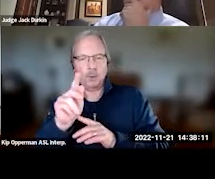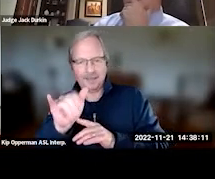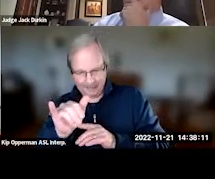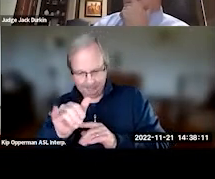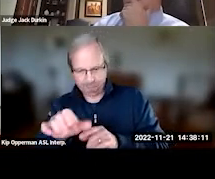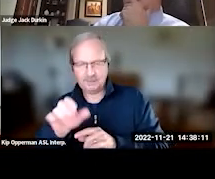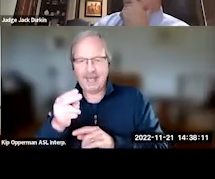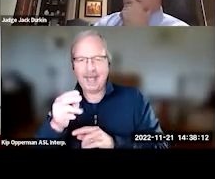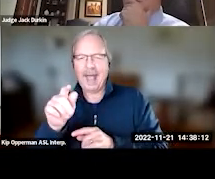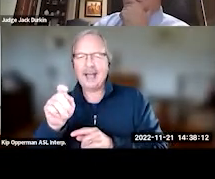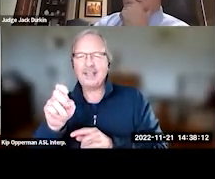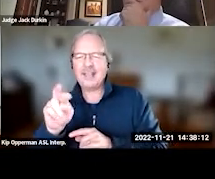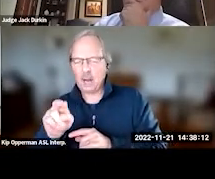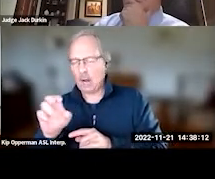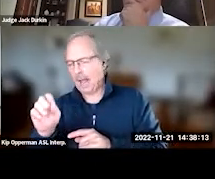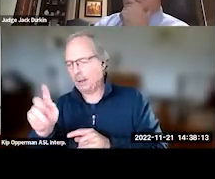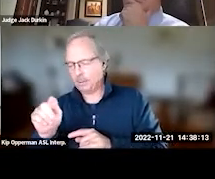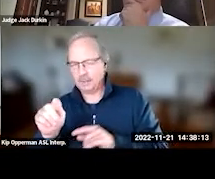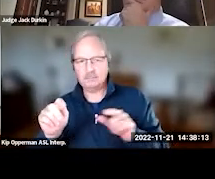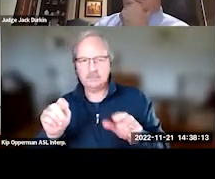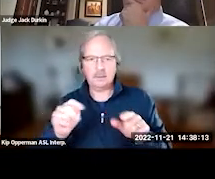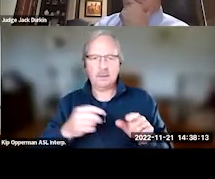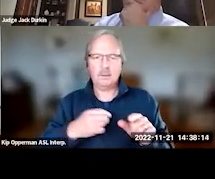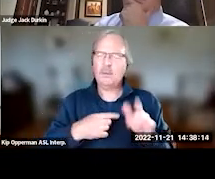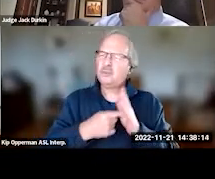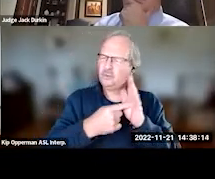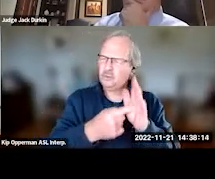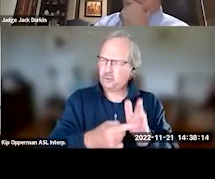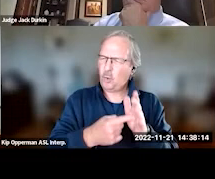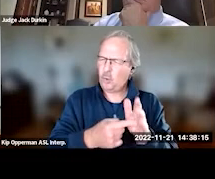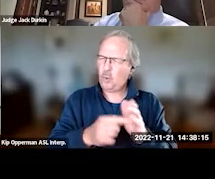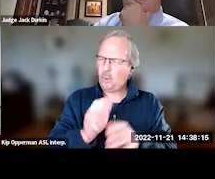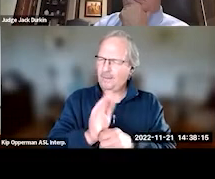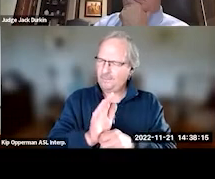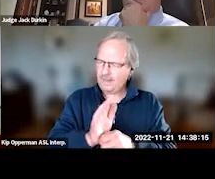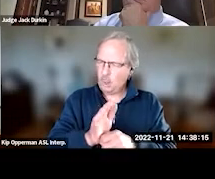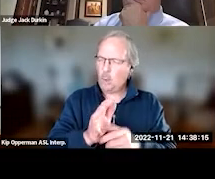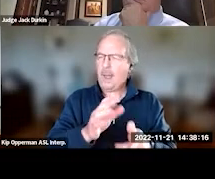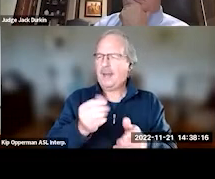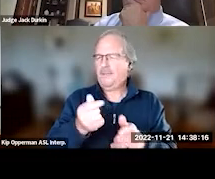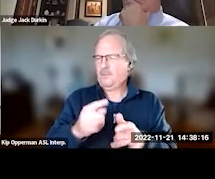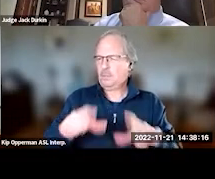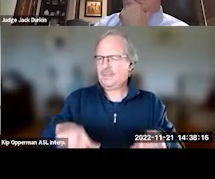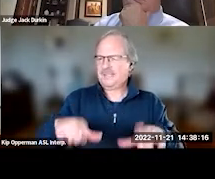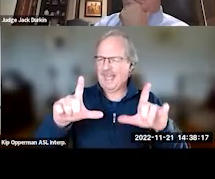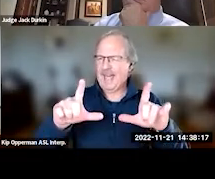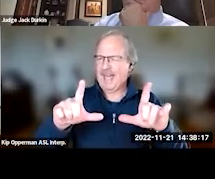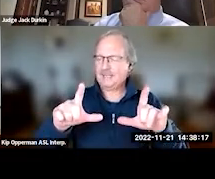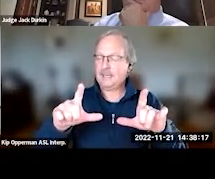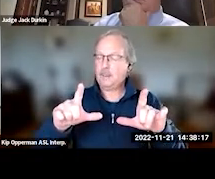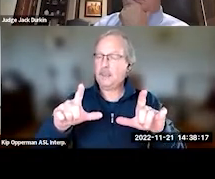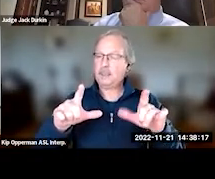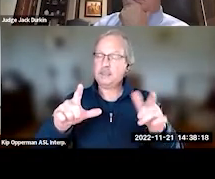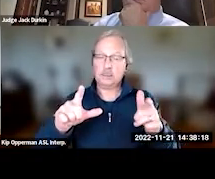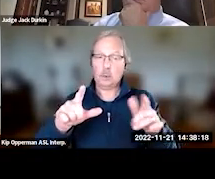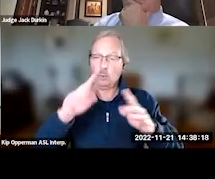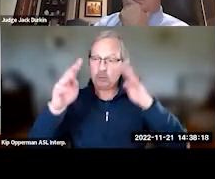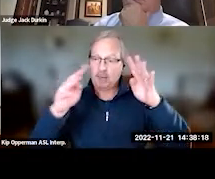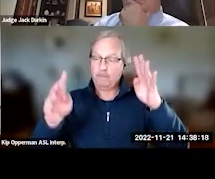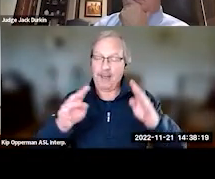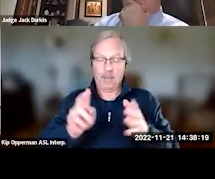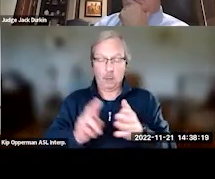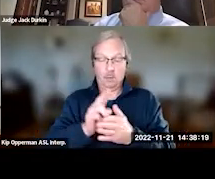it does, the ECHO model does, and we'll have a video in a couple slides, is it's a learning platform that was created by the University of New Mexico